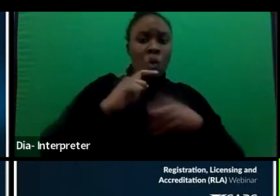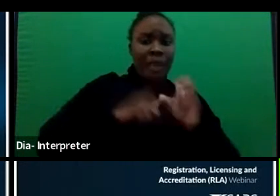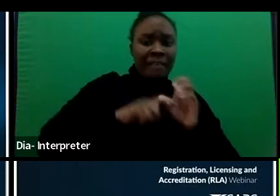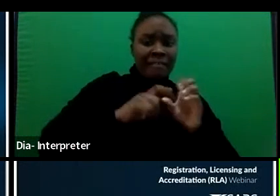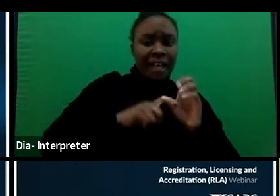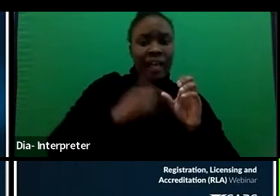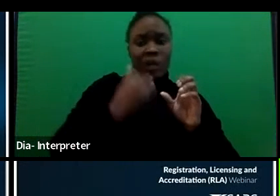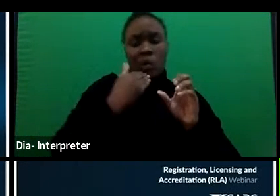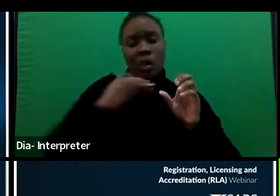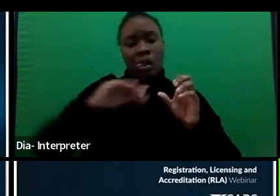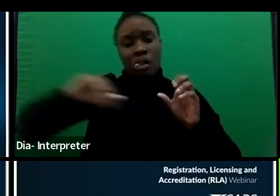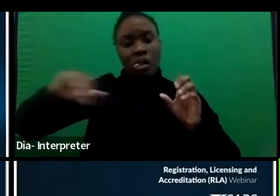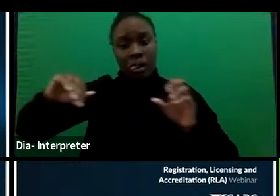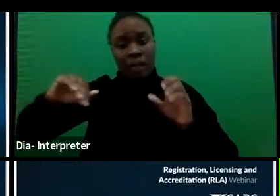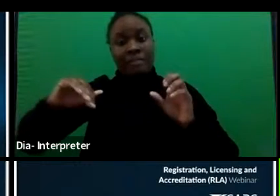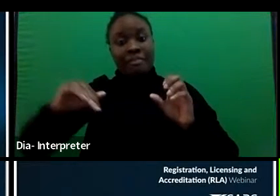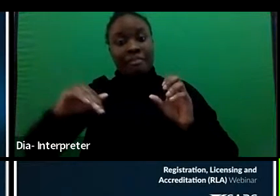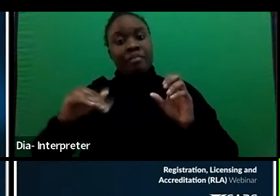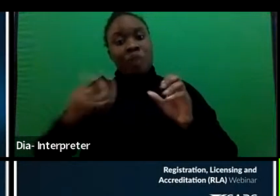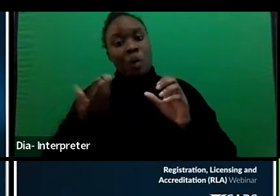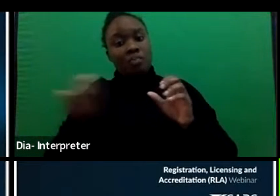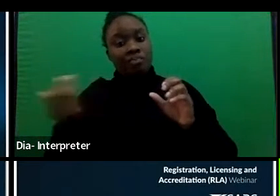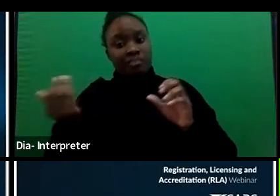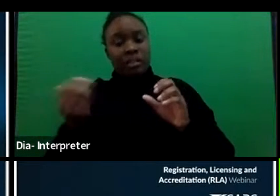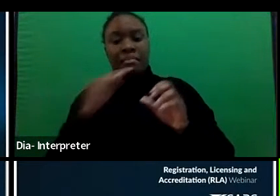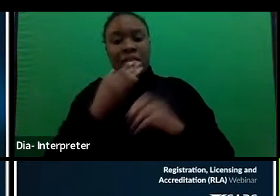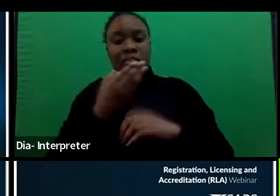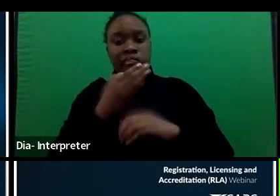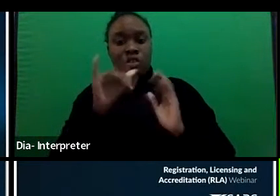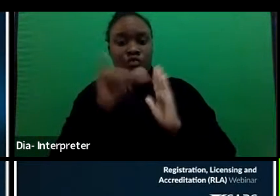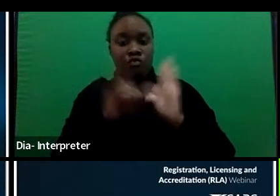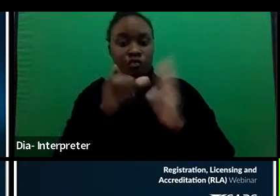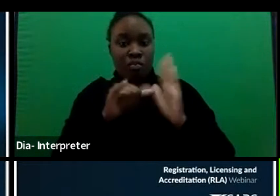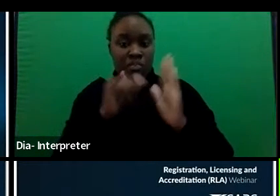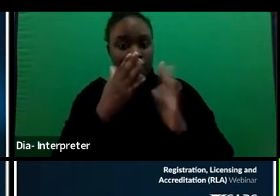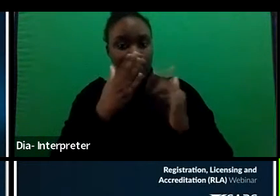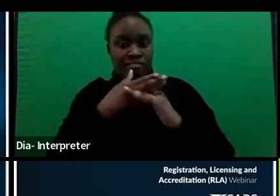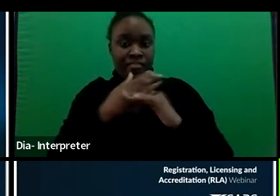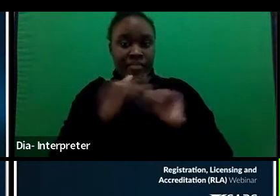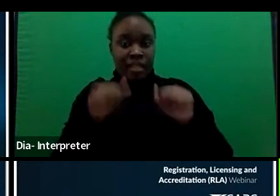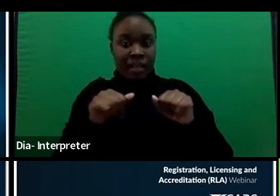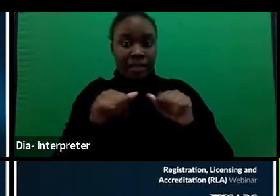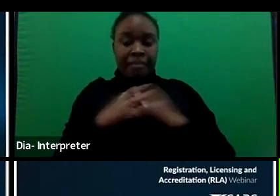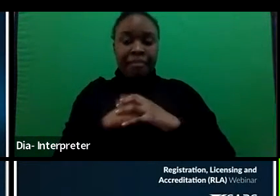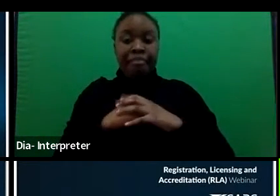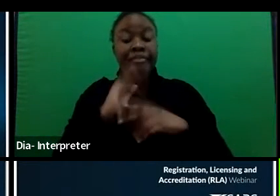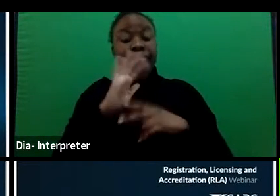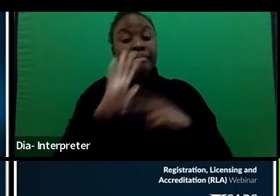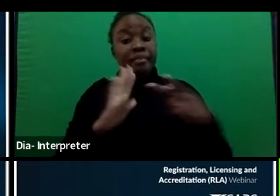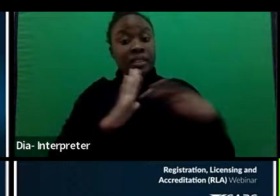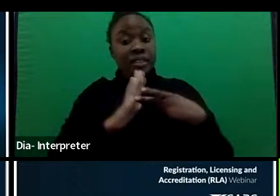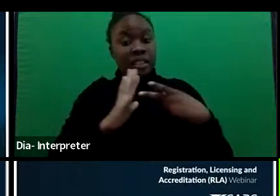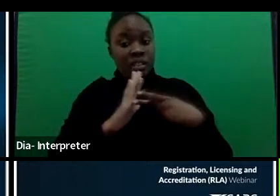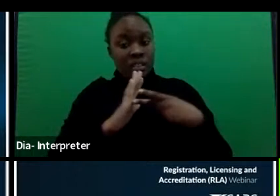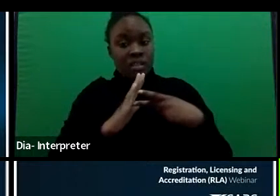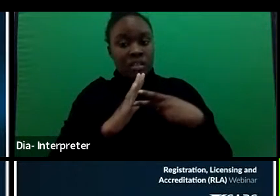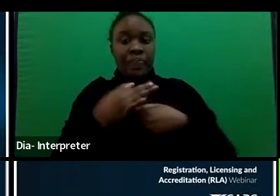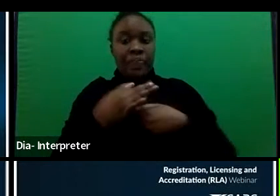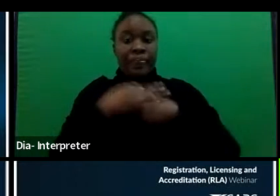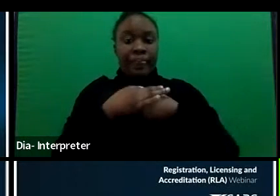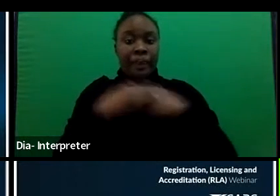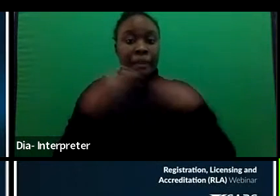excluded, they can be found on YouTube. And the second one is small